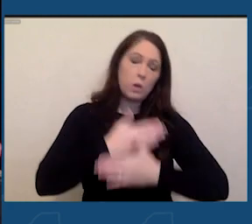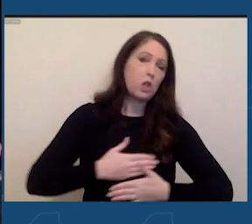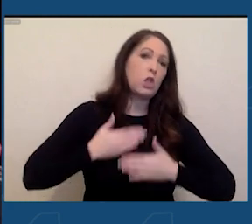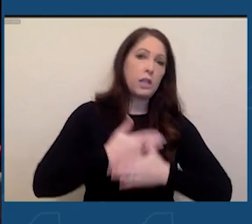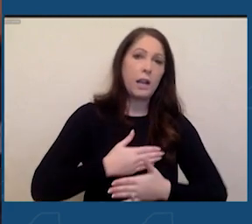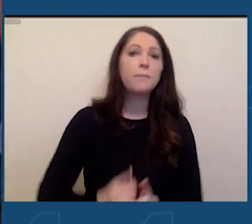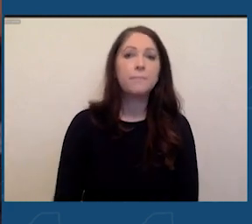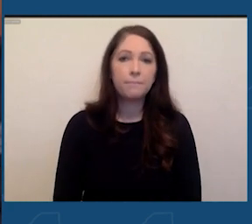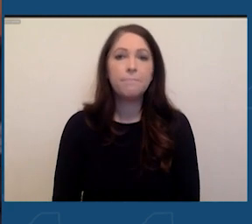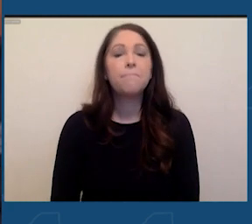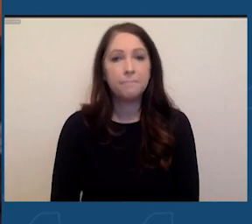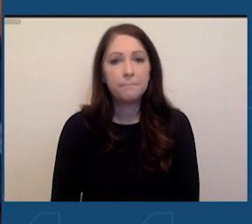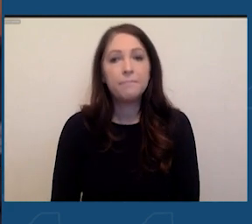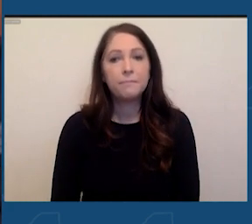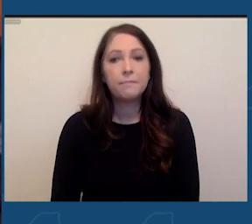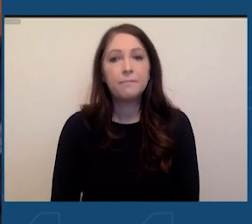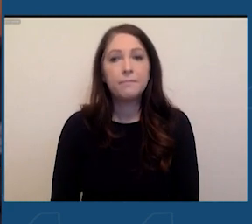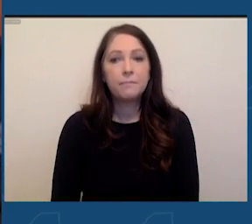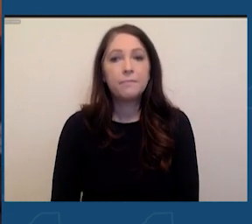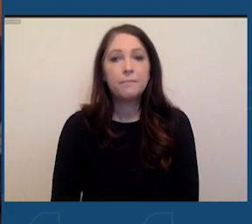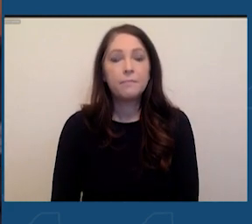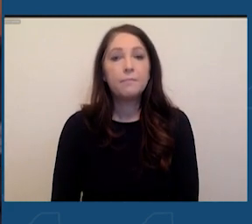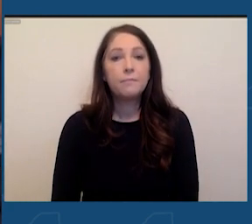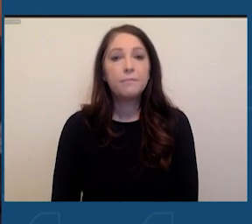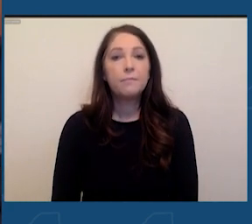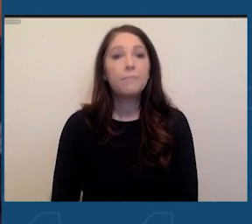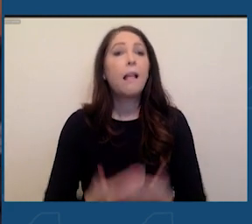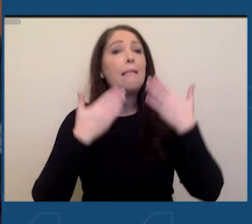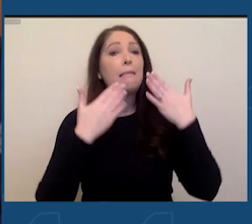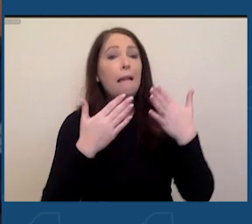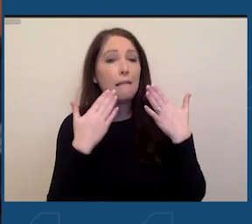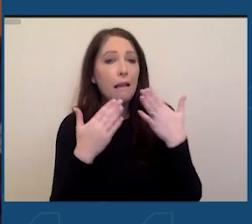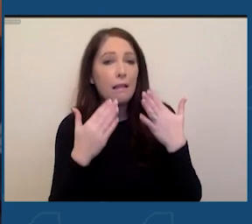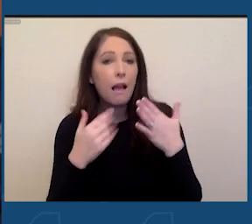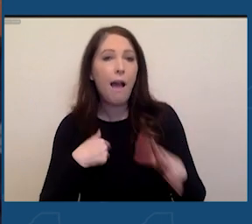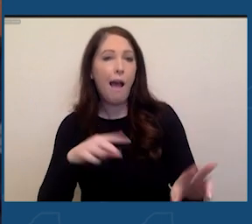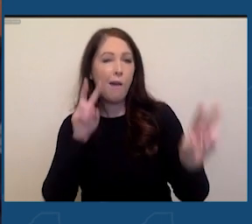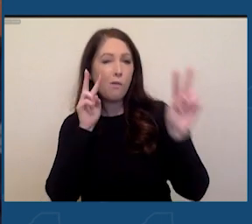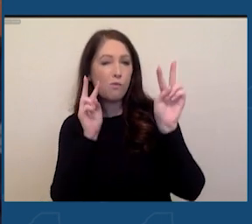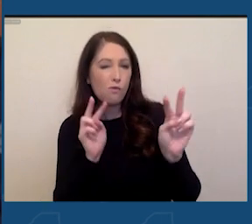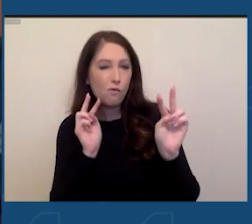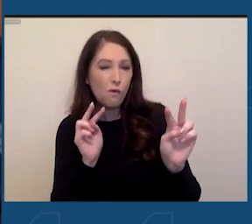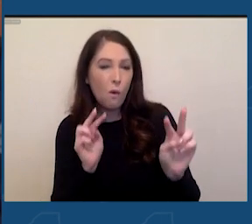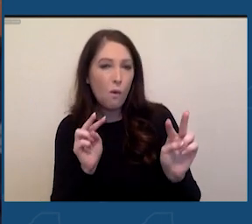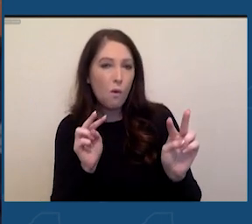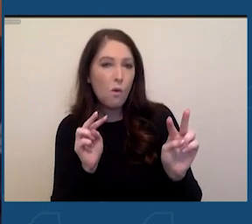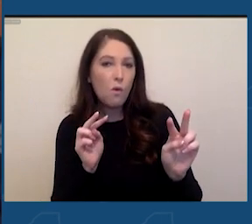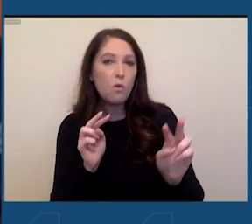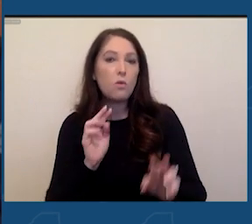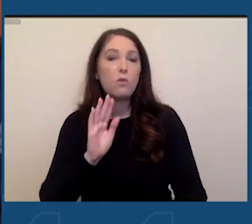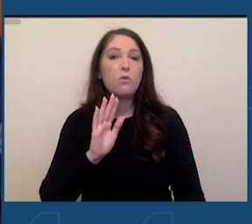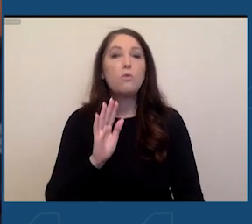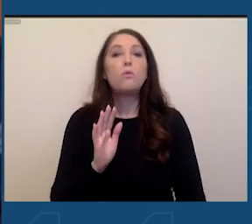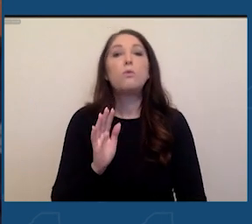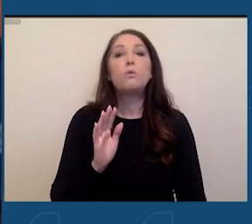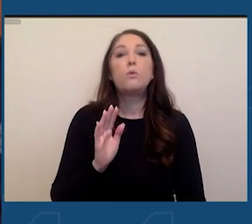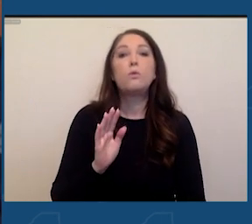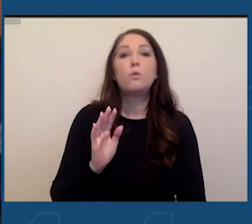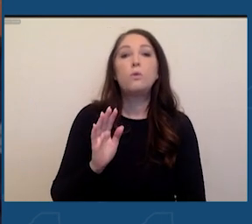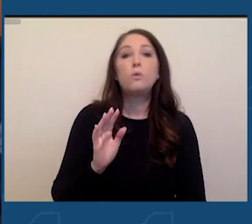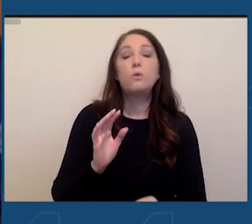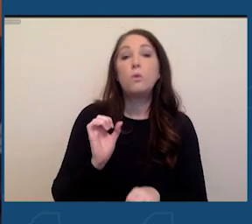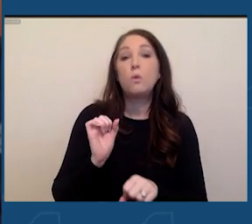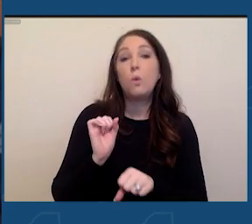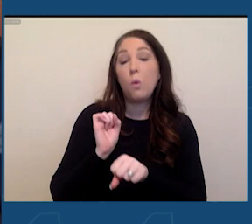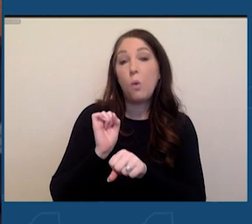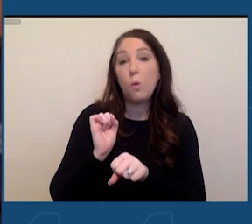And so thank you for this. I look forward to, yo espero trabajar con